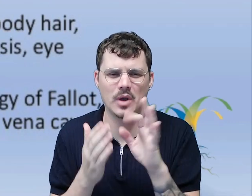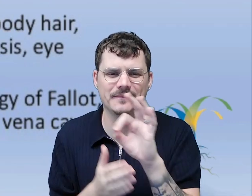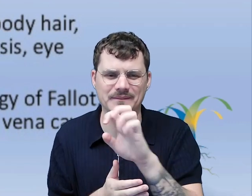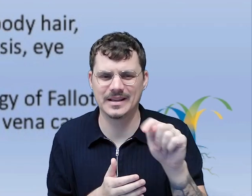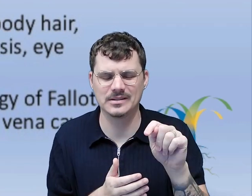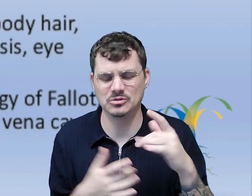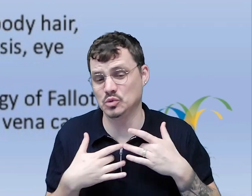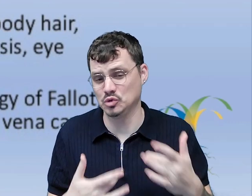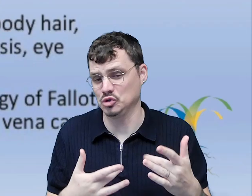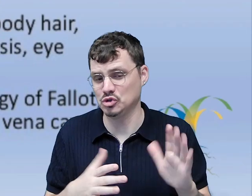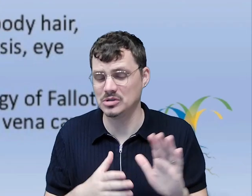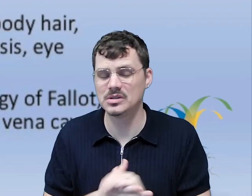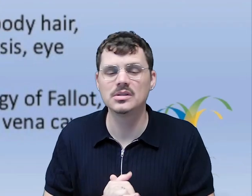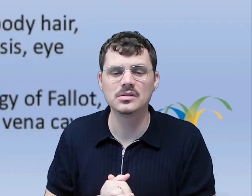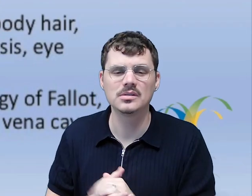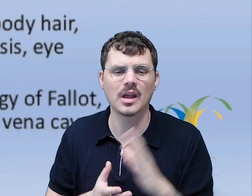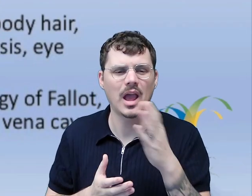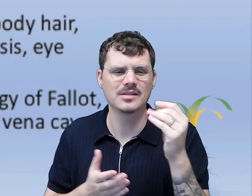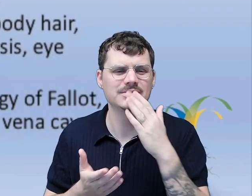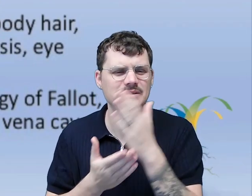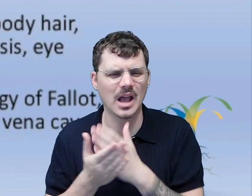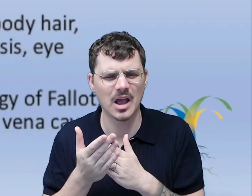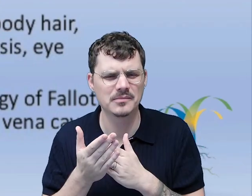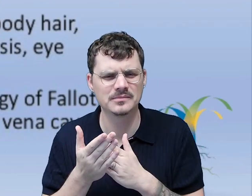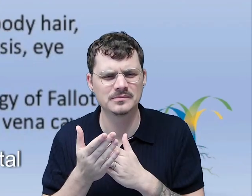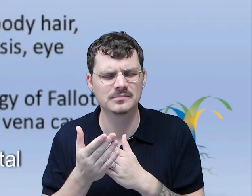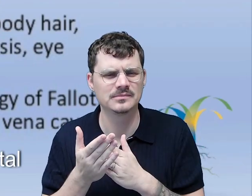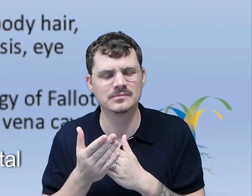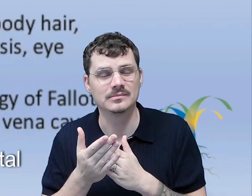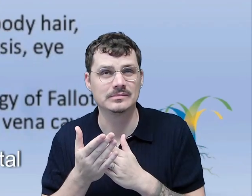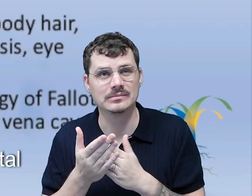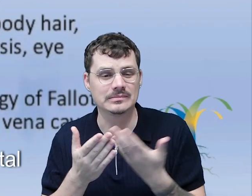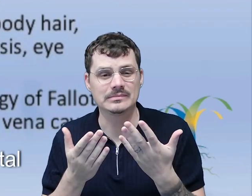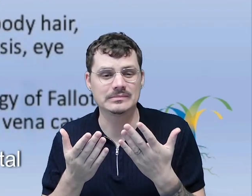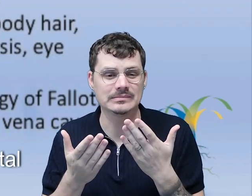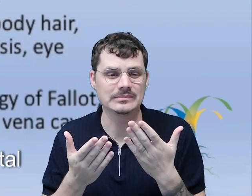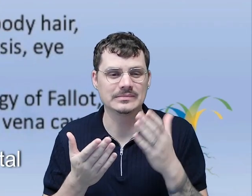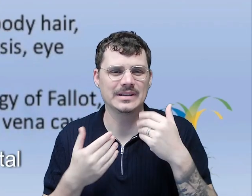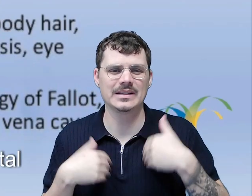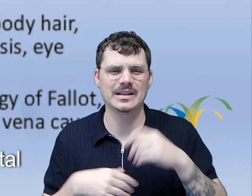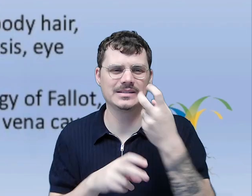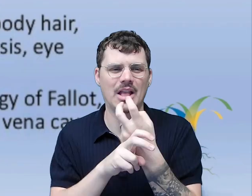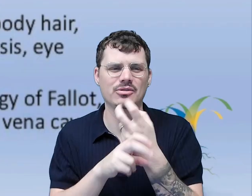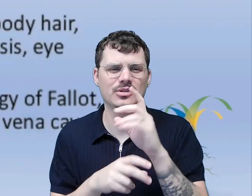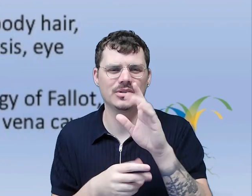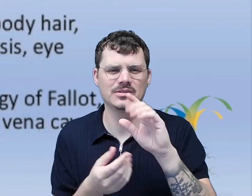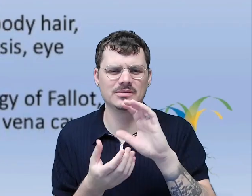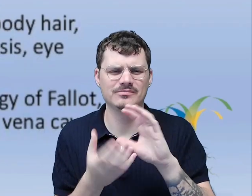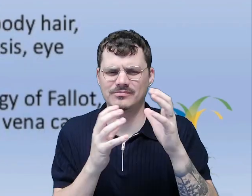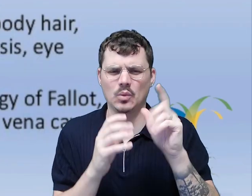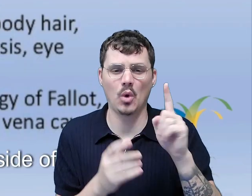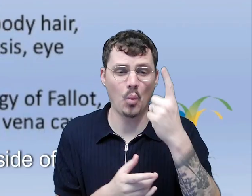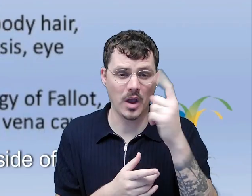hands and feet, usually for the most part, and some subtle, or not very subtle, skeletal